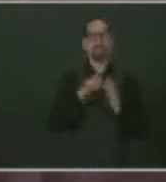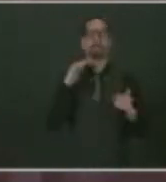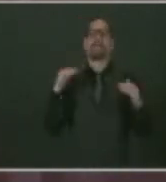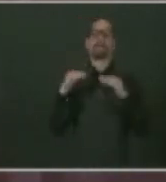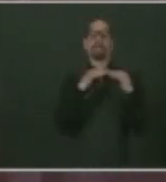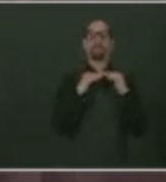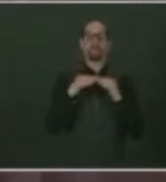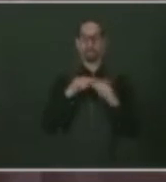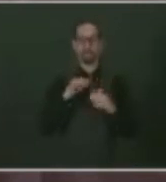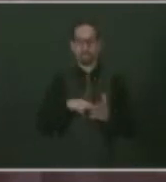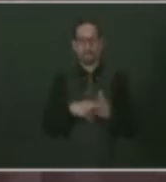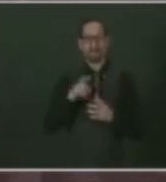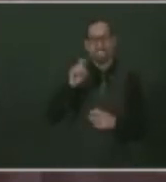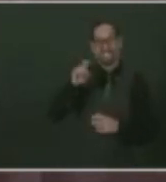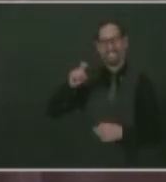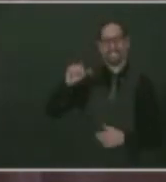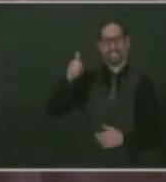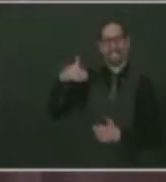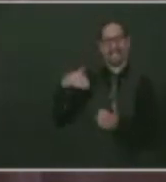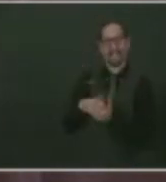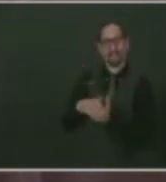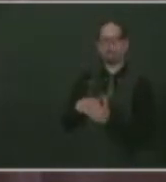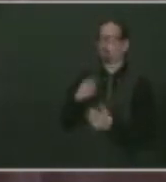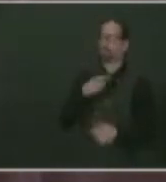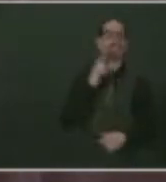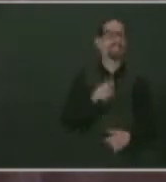makeup to do. So that's the idea, to kind of put it into a math formula to make that happen.